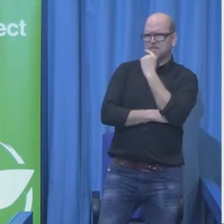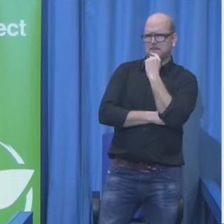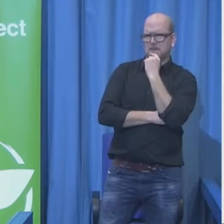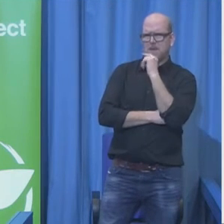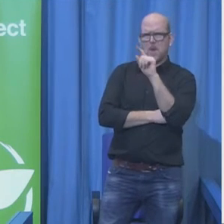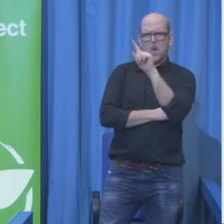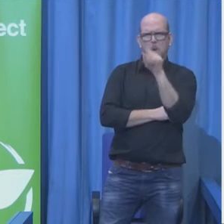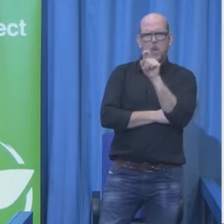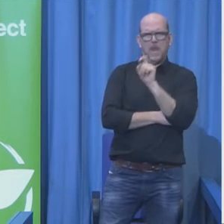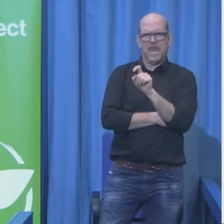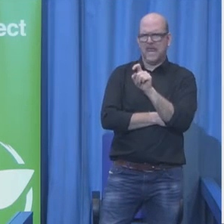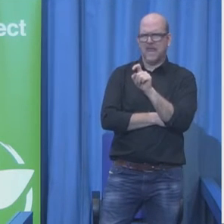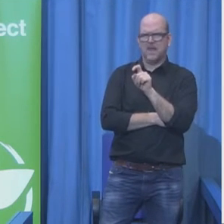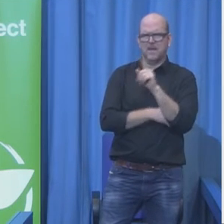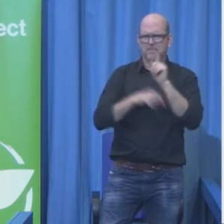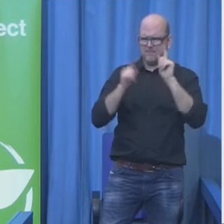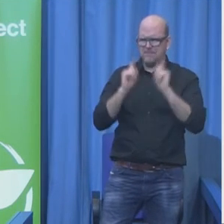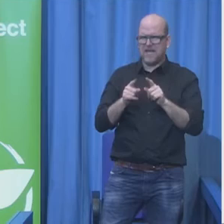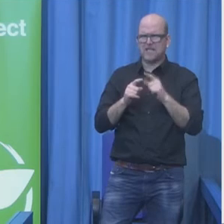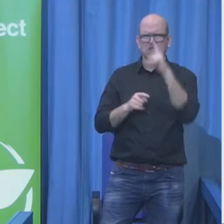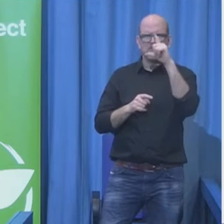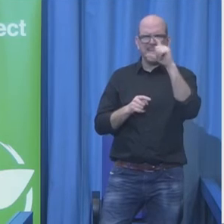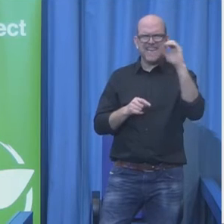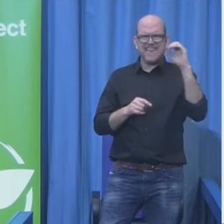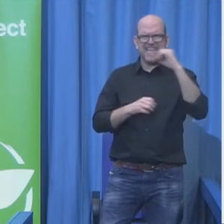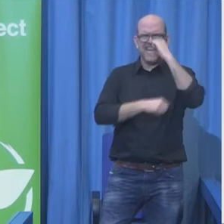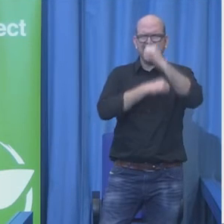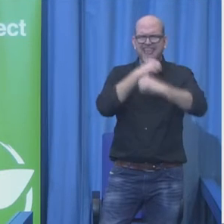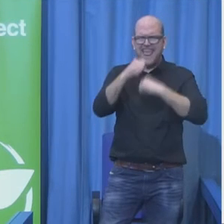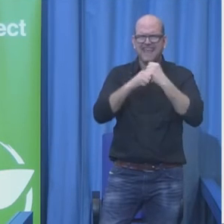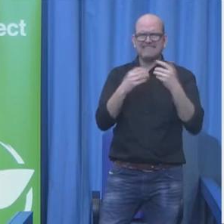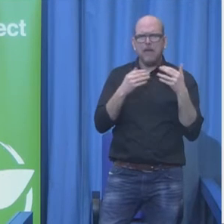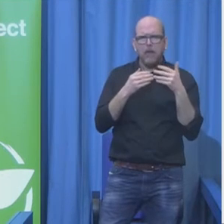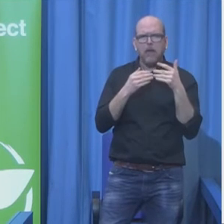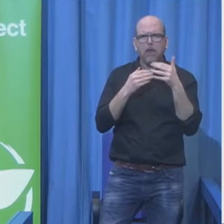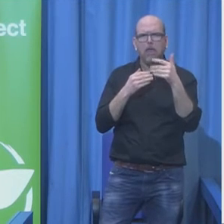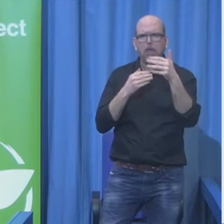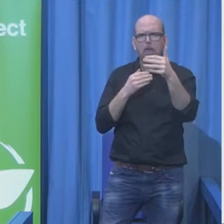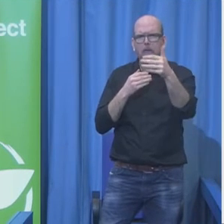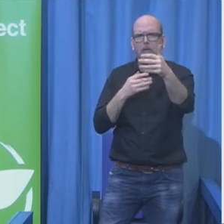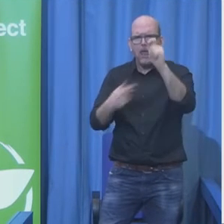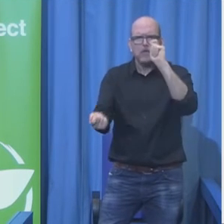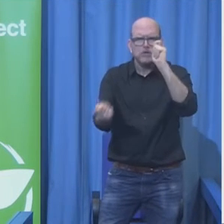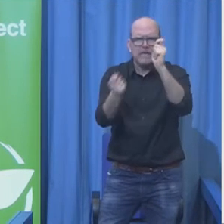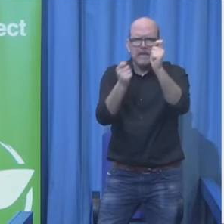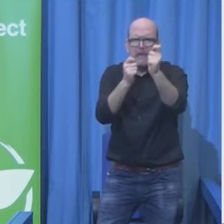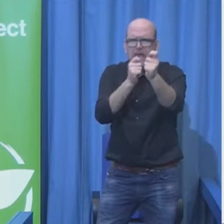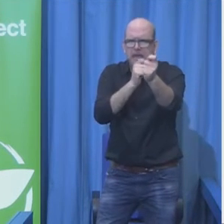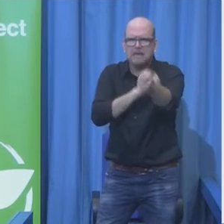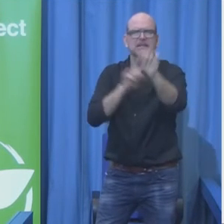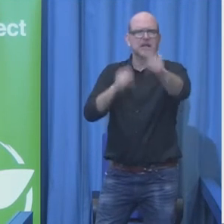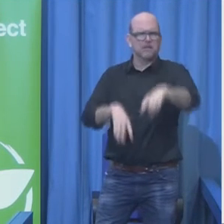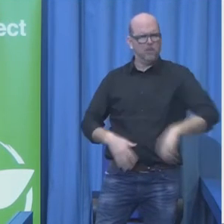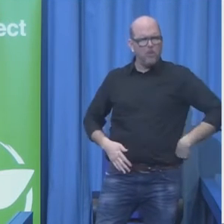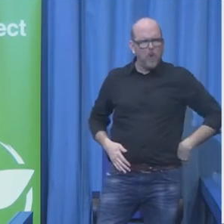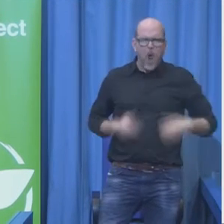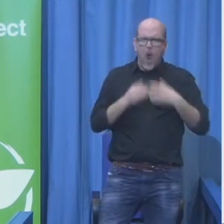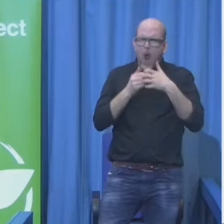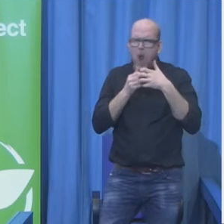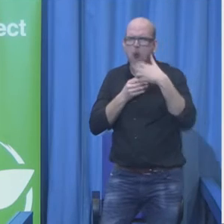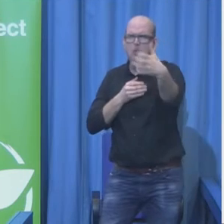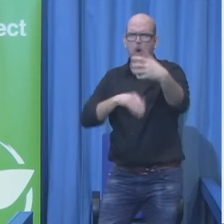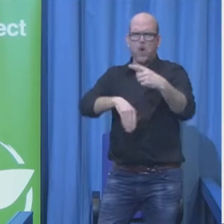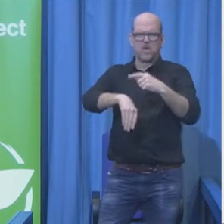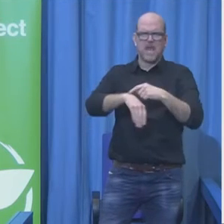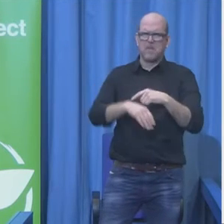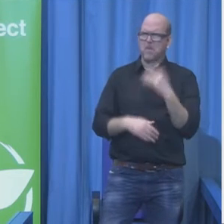an implementation of ADA, American Disability Act, well, the employment rate is